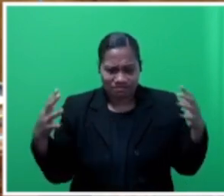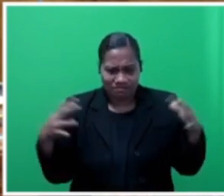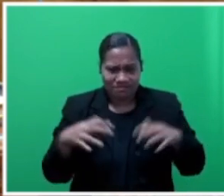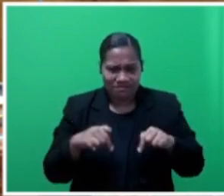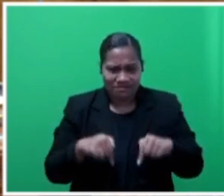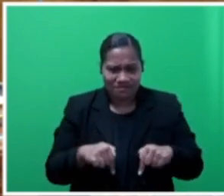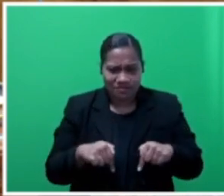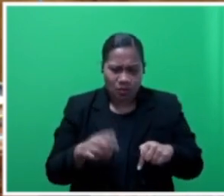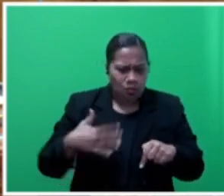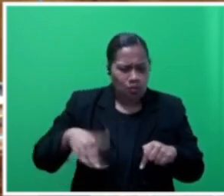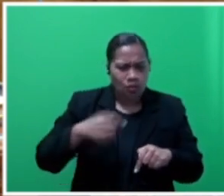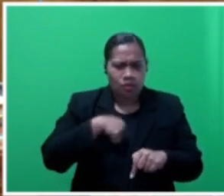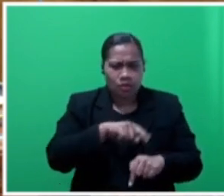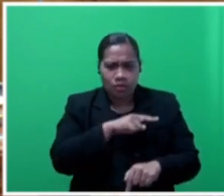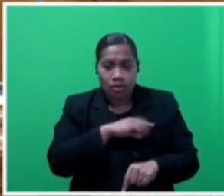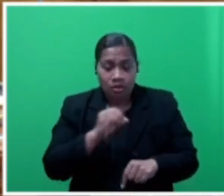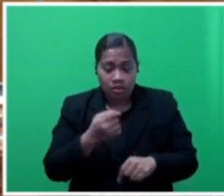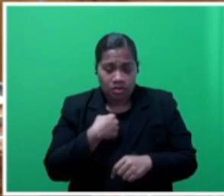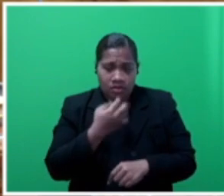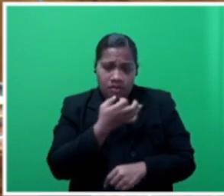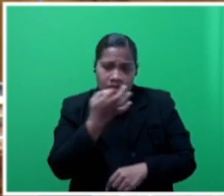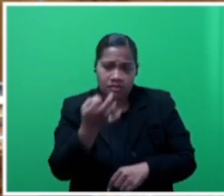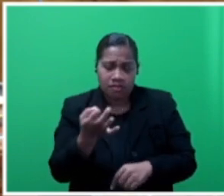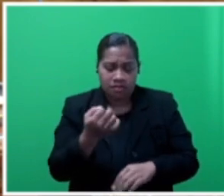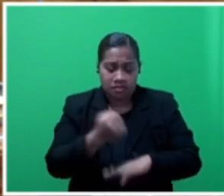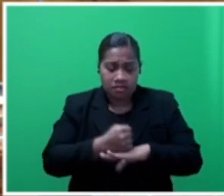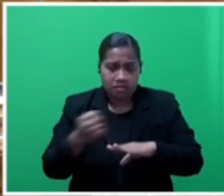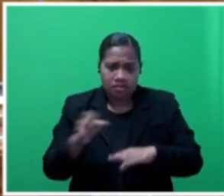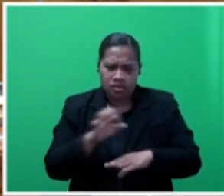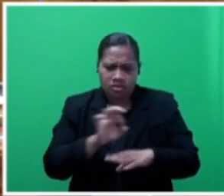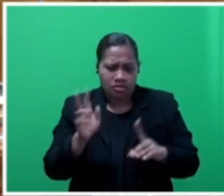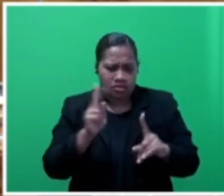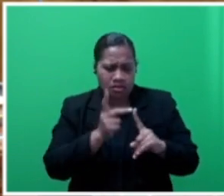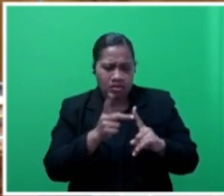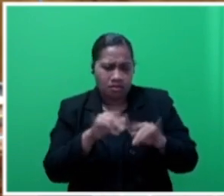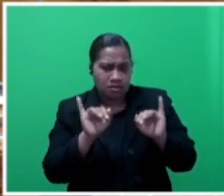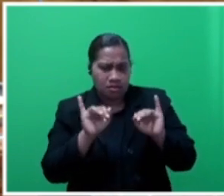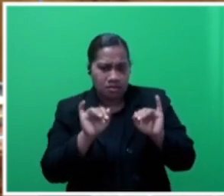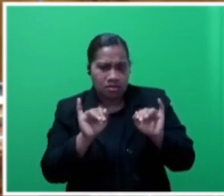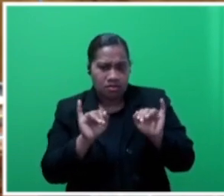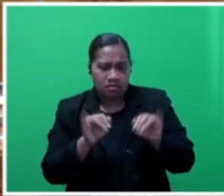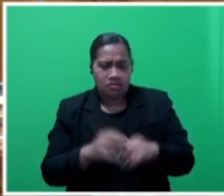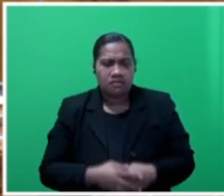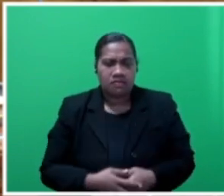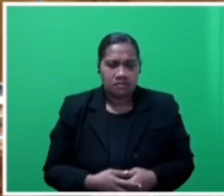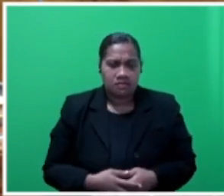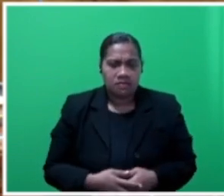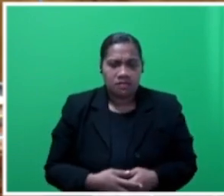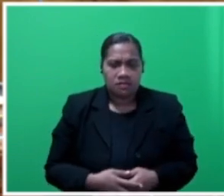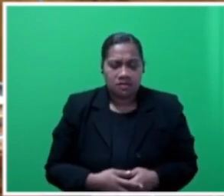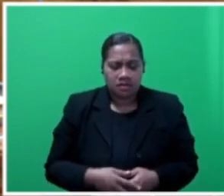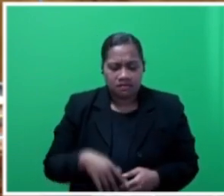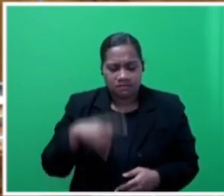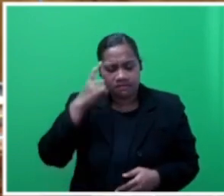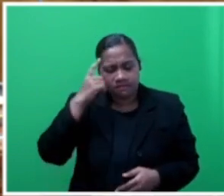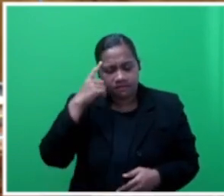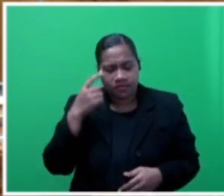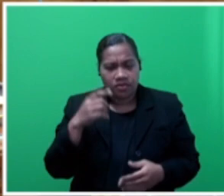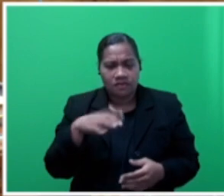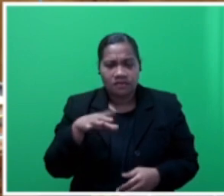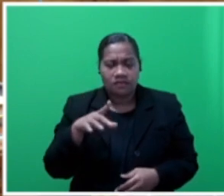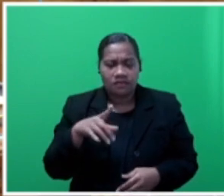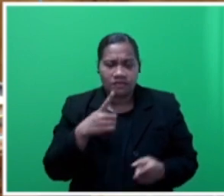So I urge government not to politicize issues and consider our comments constructively and